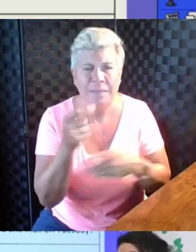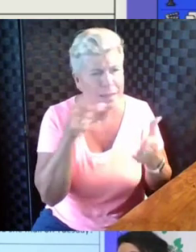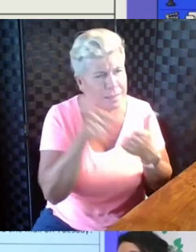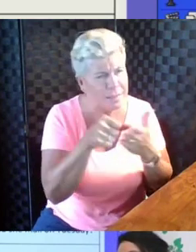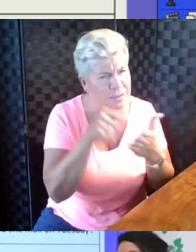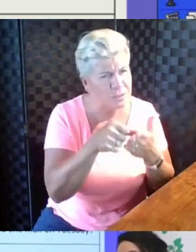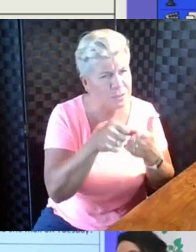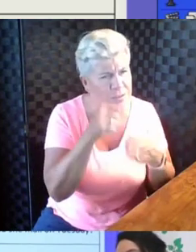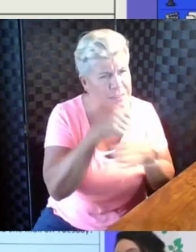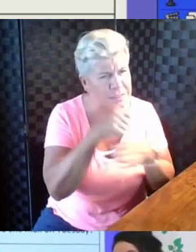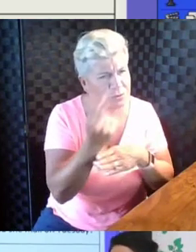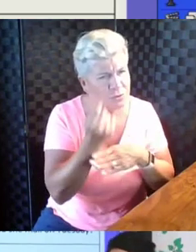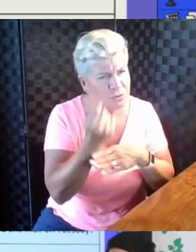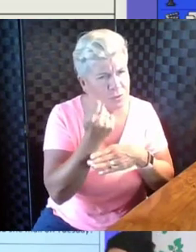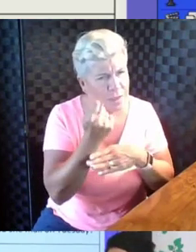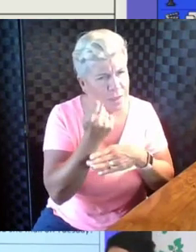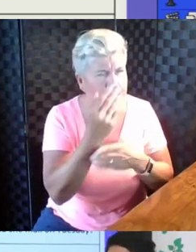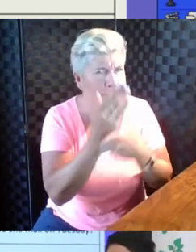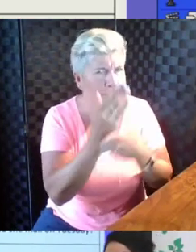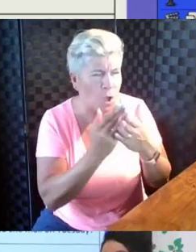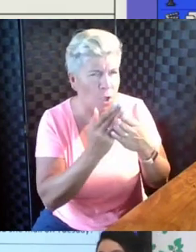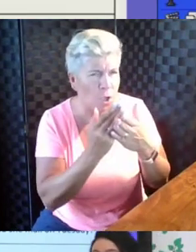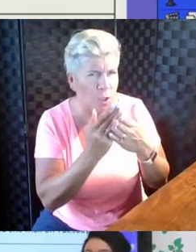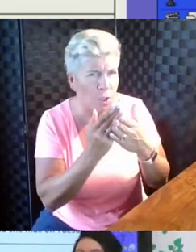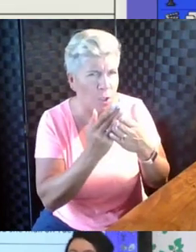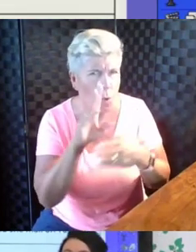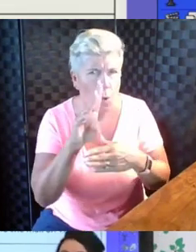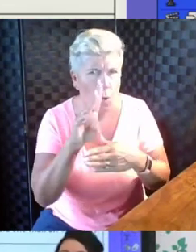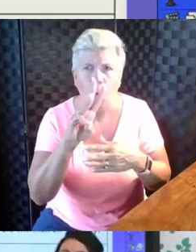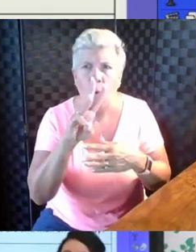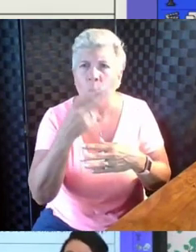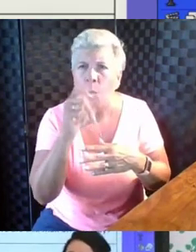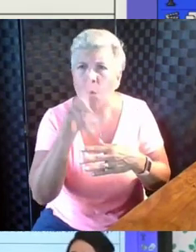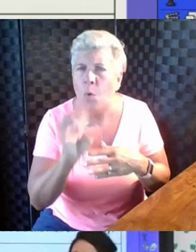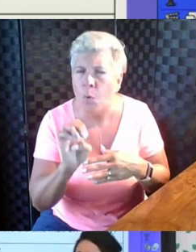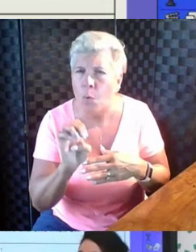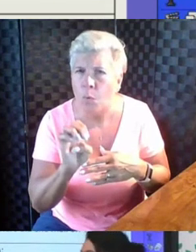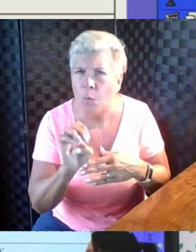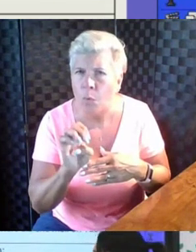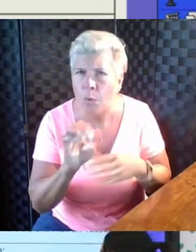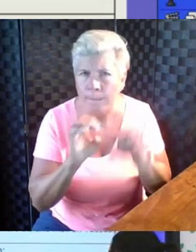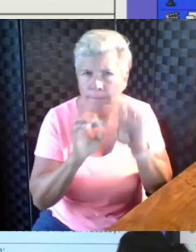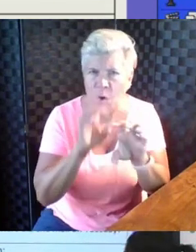she mailed on Tuesday part or the whole?